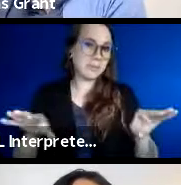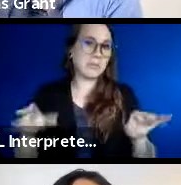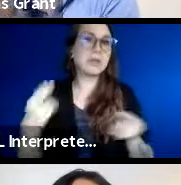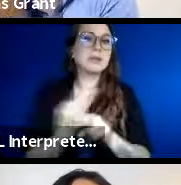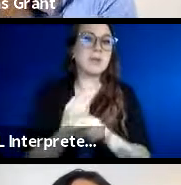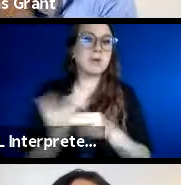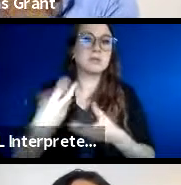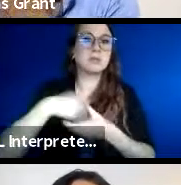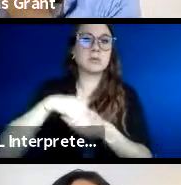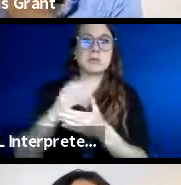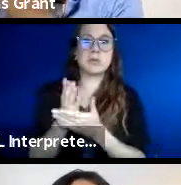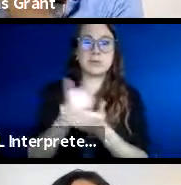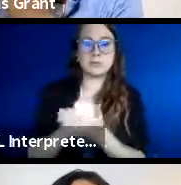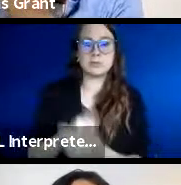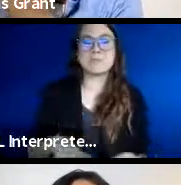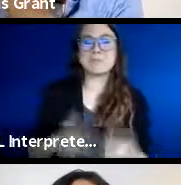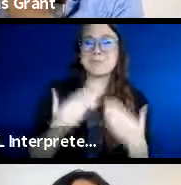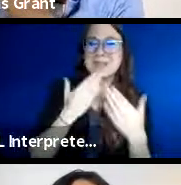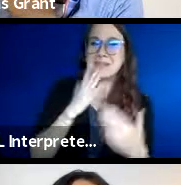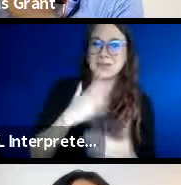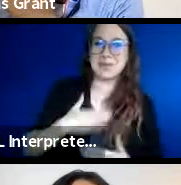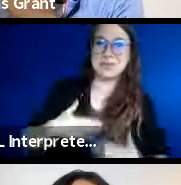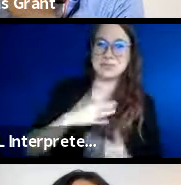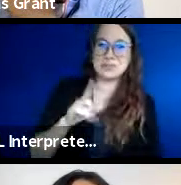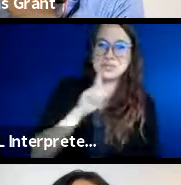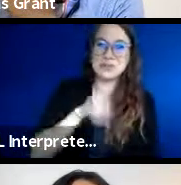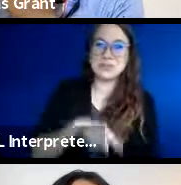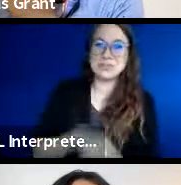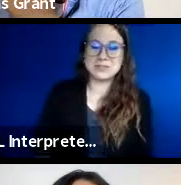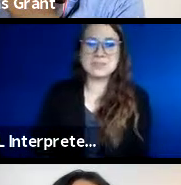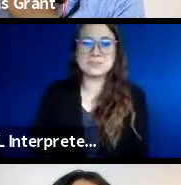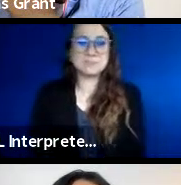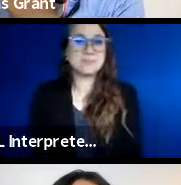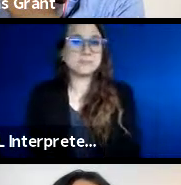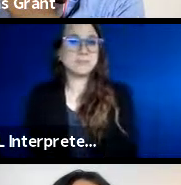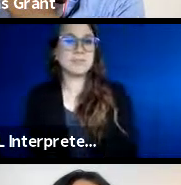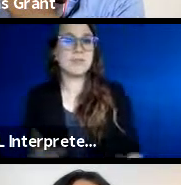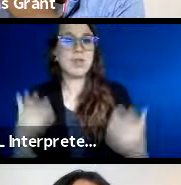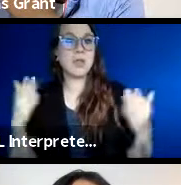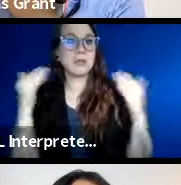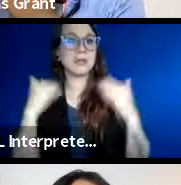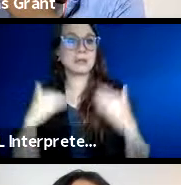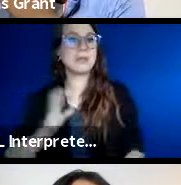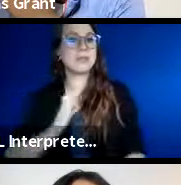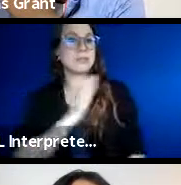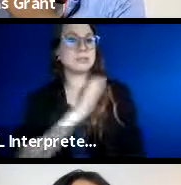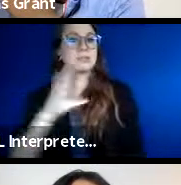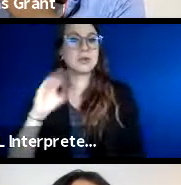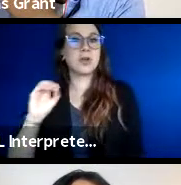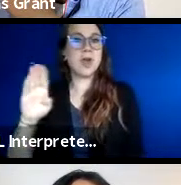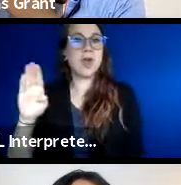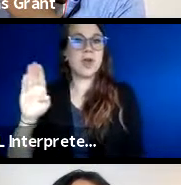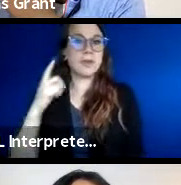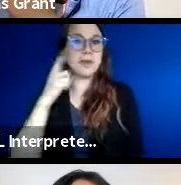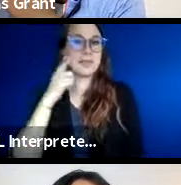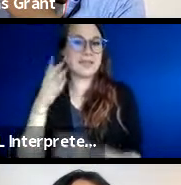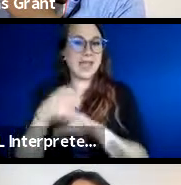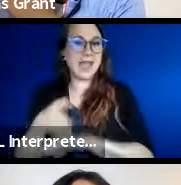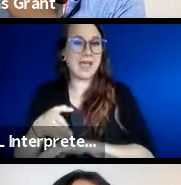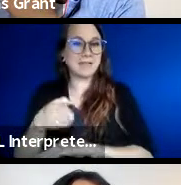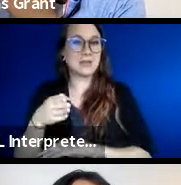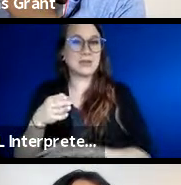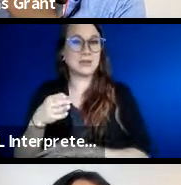Thank you, Madam Mayor. I appreciate your answer. You bet. All right. So next up, we have a question from Commissioner Cobb, and I believe after him,